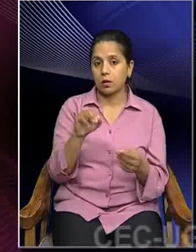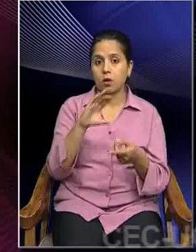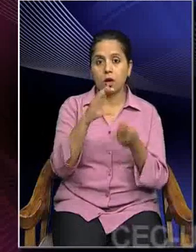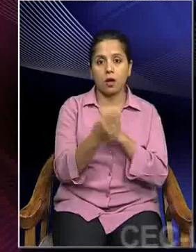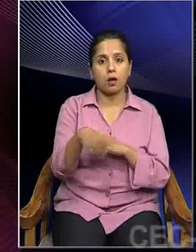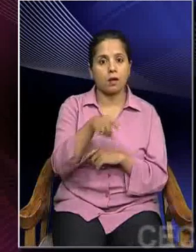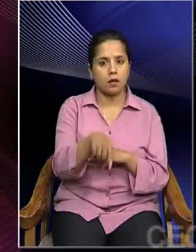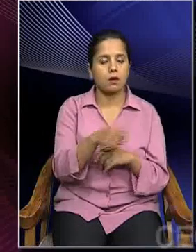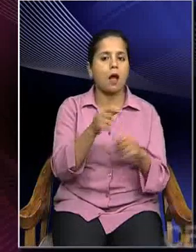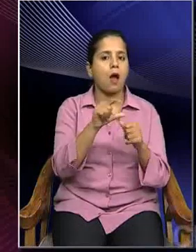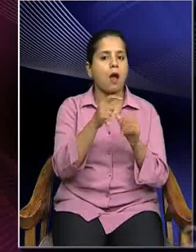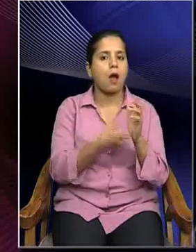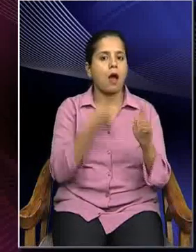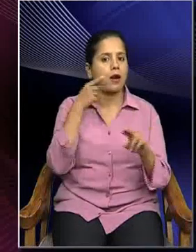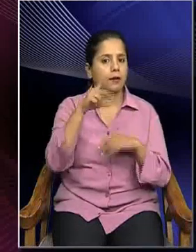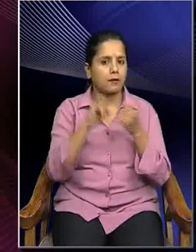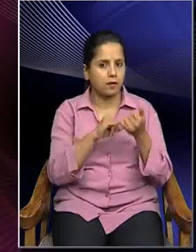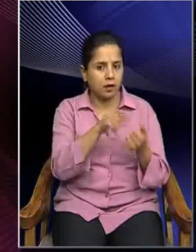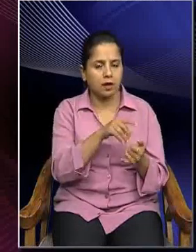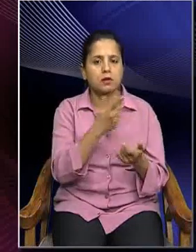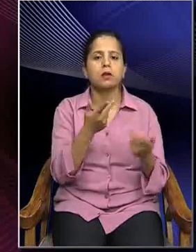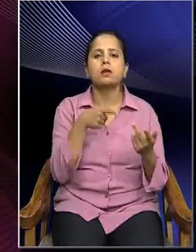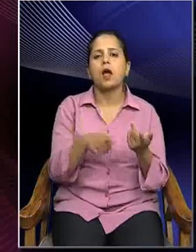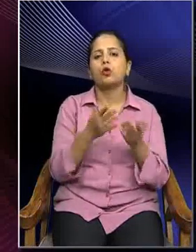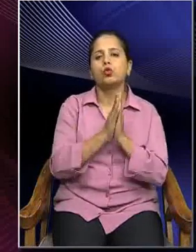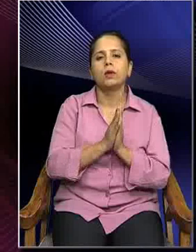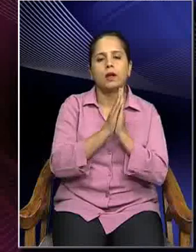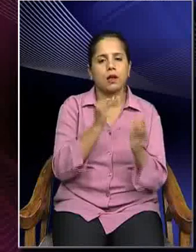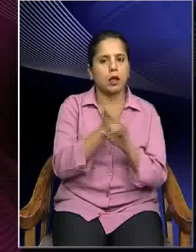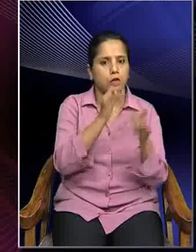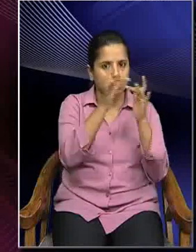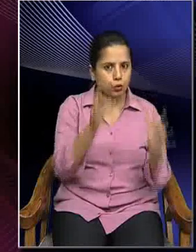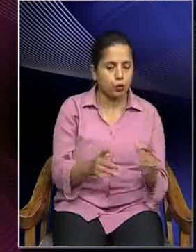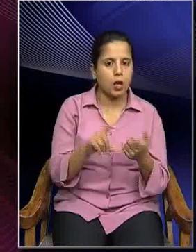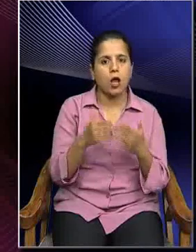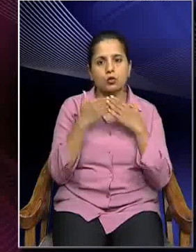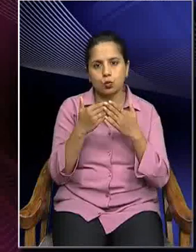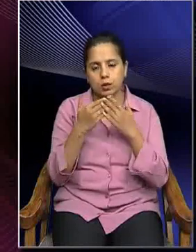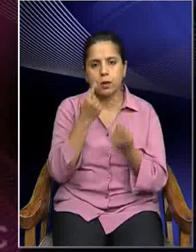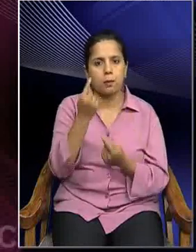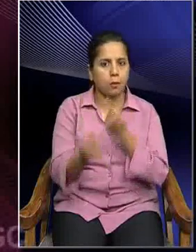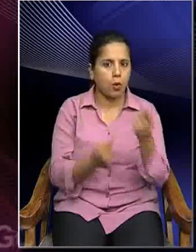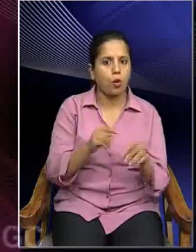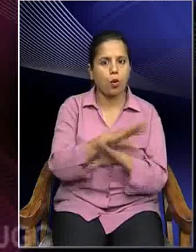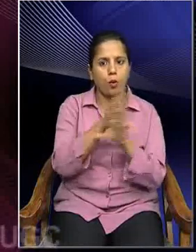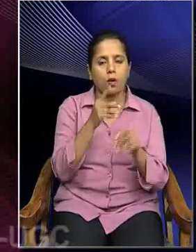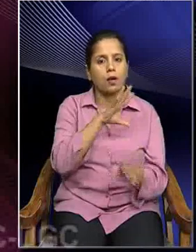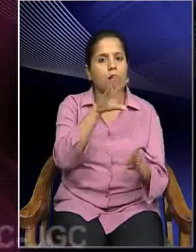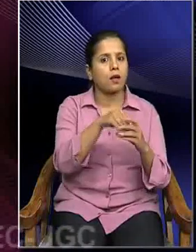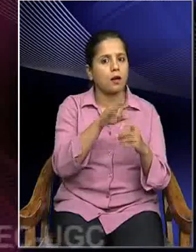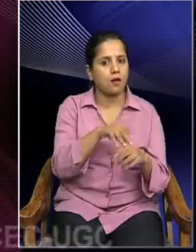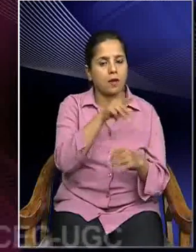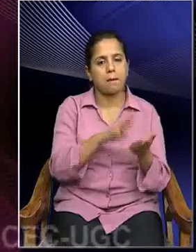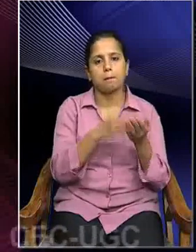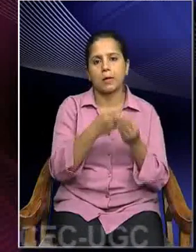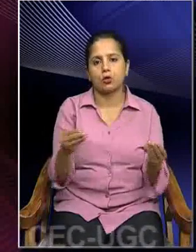be artifacts, religious institutions, education, politics. These are all part of